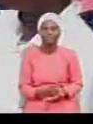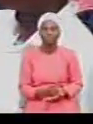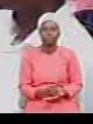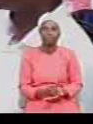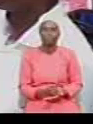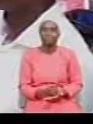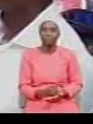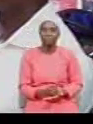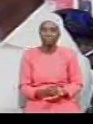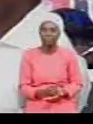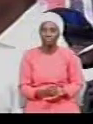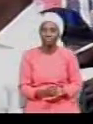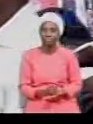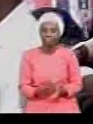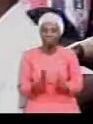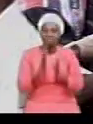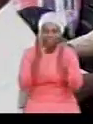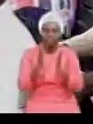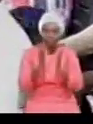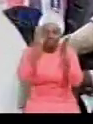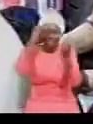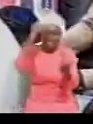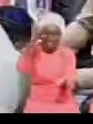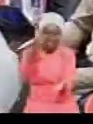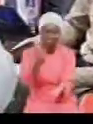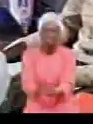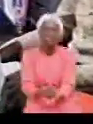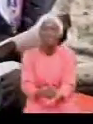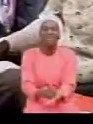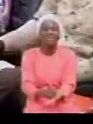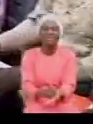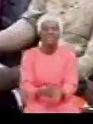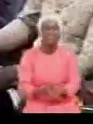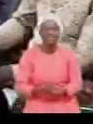You are going to sleep. You are going to sleep.